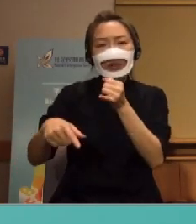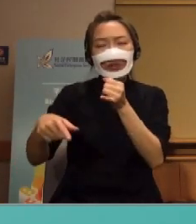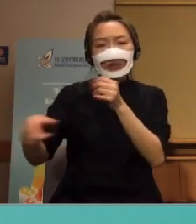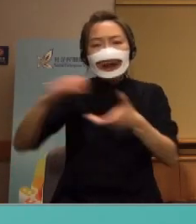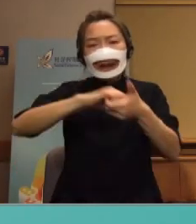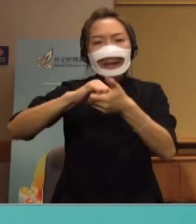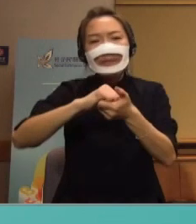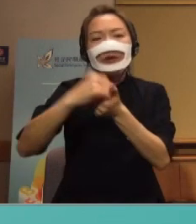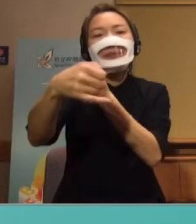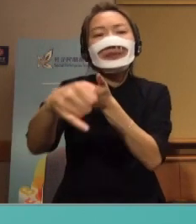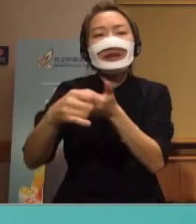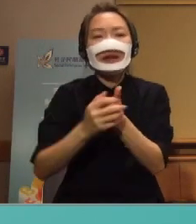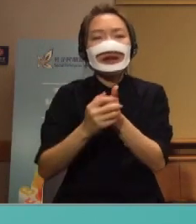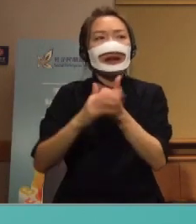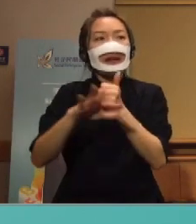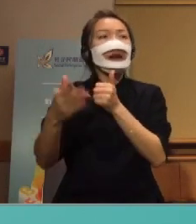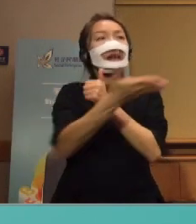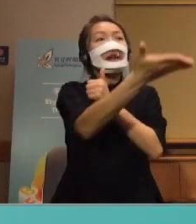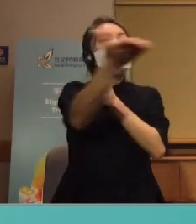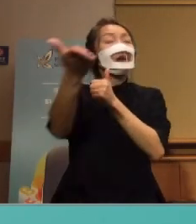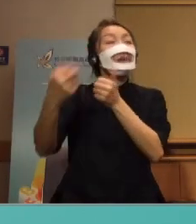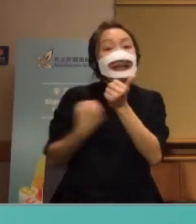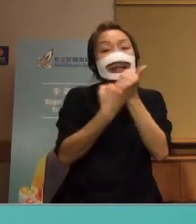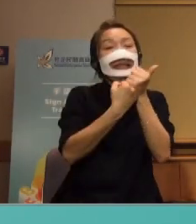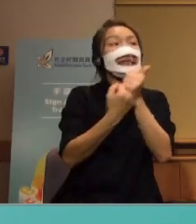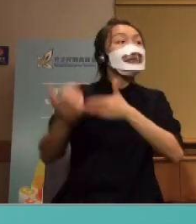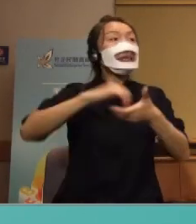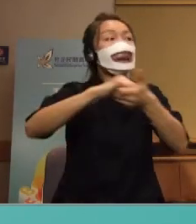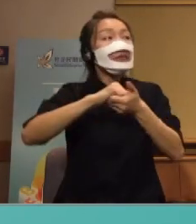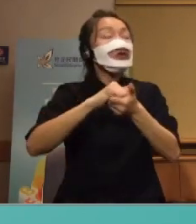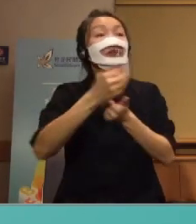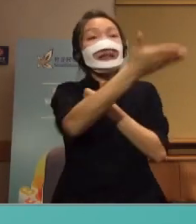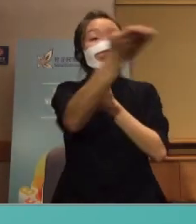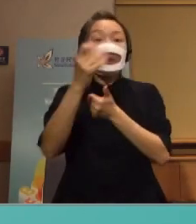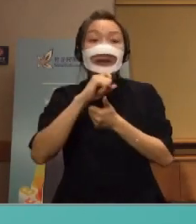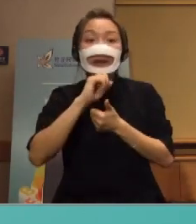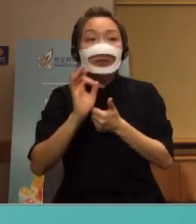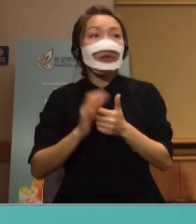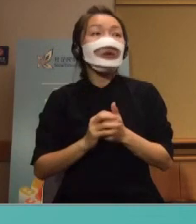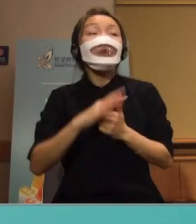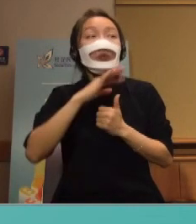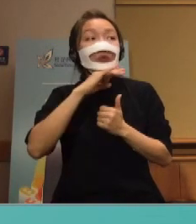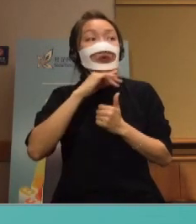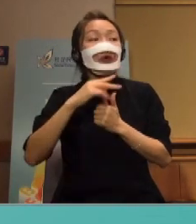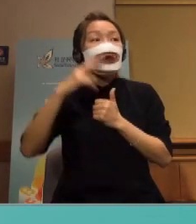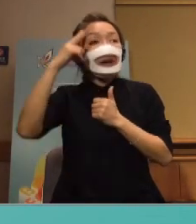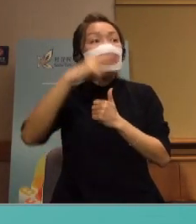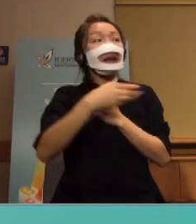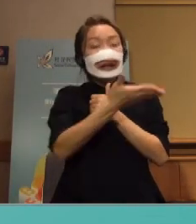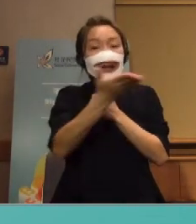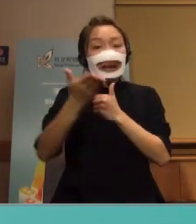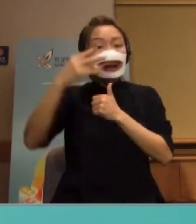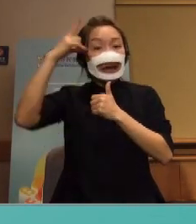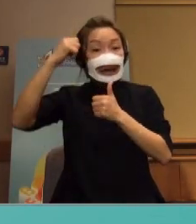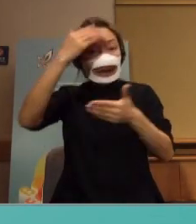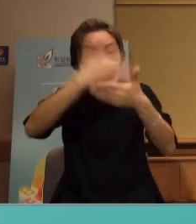Wow. So you guys can be carbon neutral if you want to. Come talk to me. I've been carbon neutral for 3 years. And some of the reasons why people are not neutral